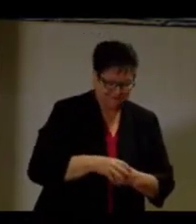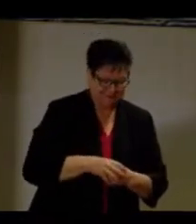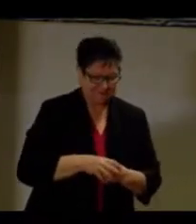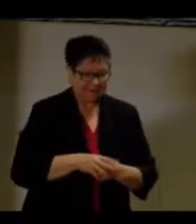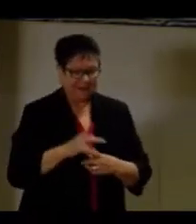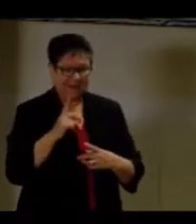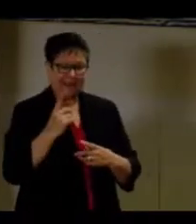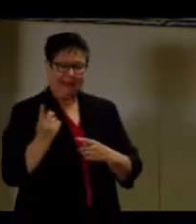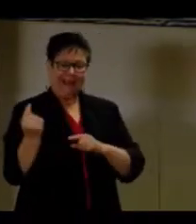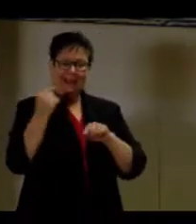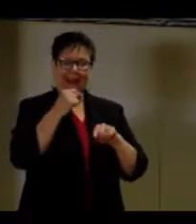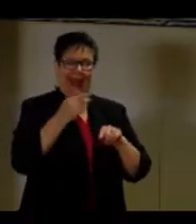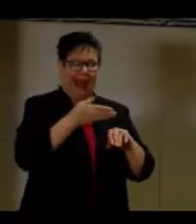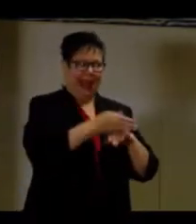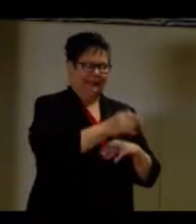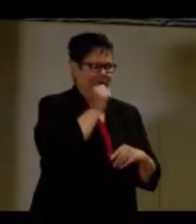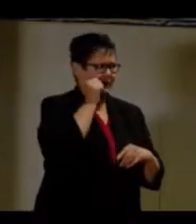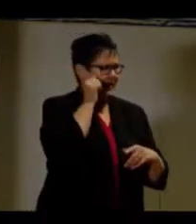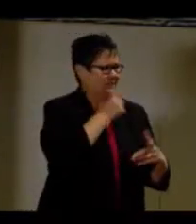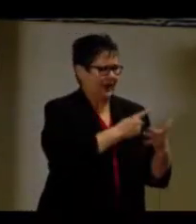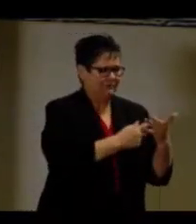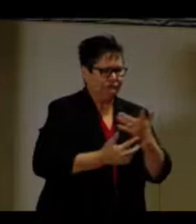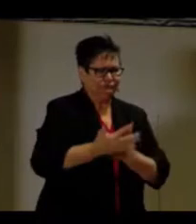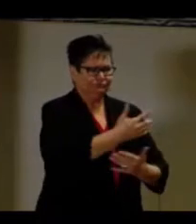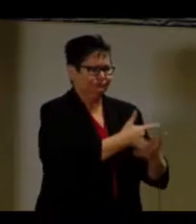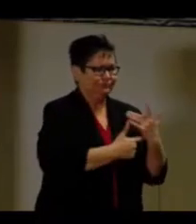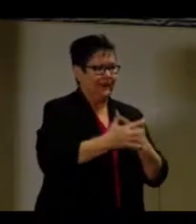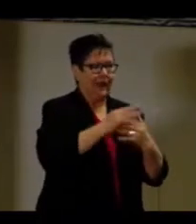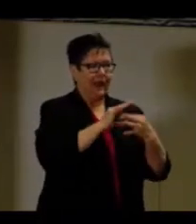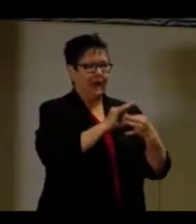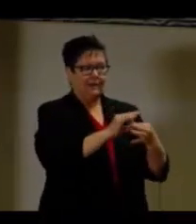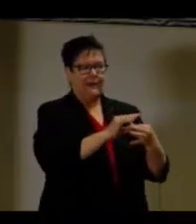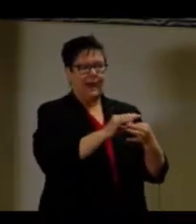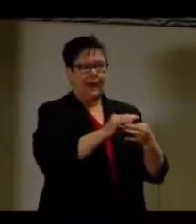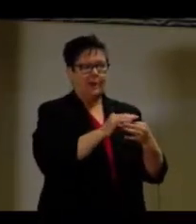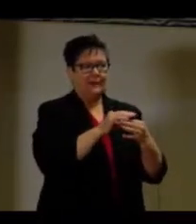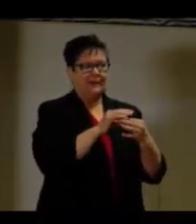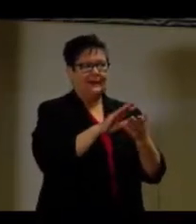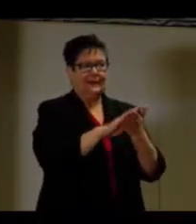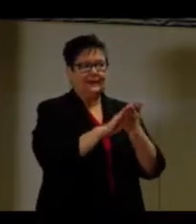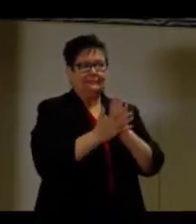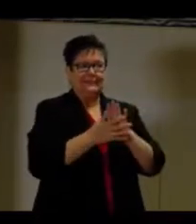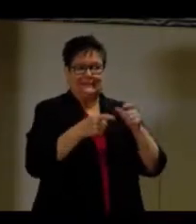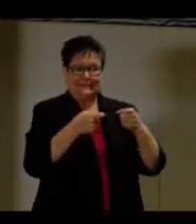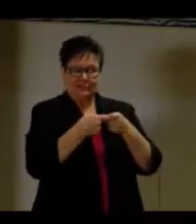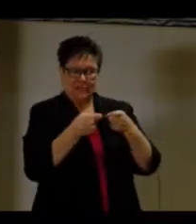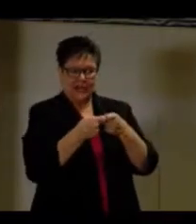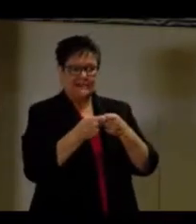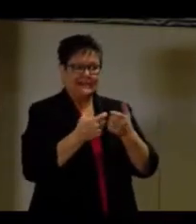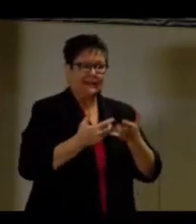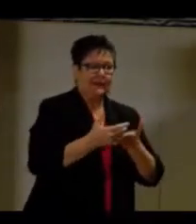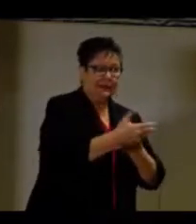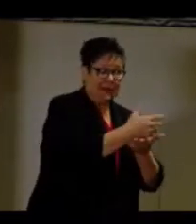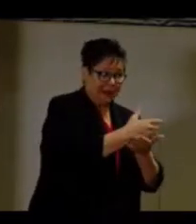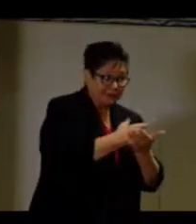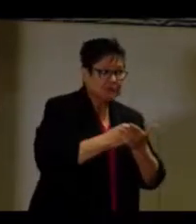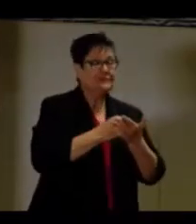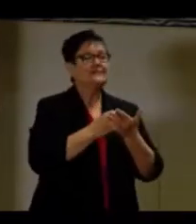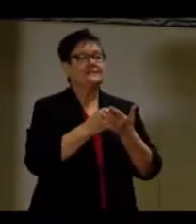time where I think after yesterday with all the discussions about digitizing collections for and specimen collections